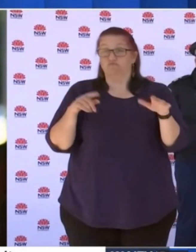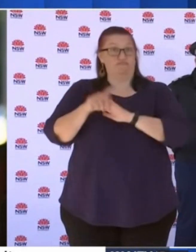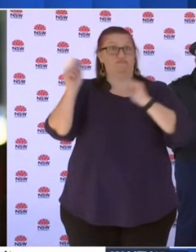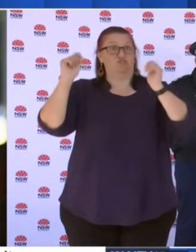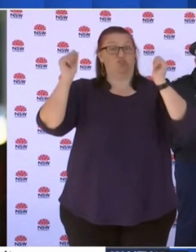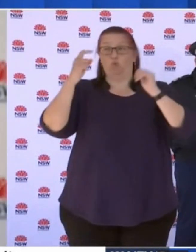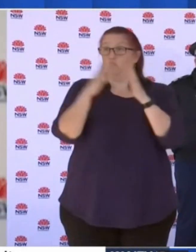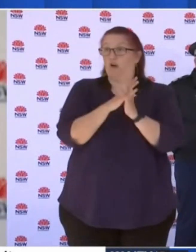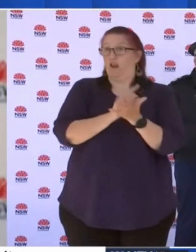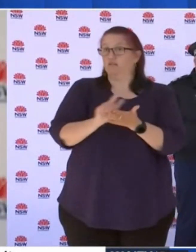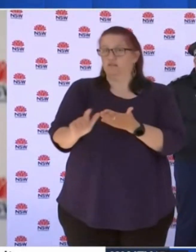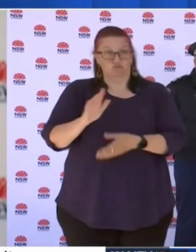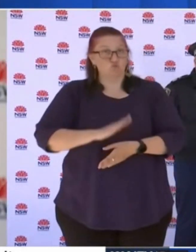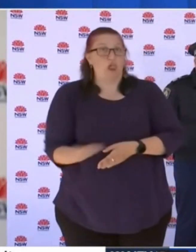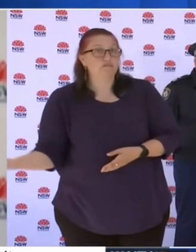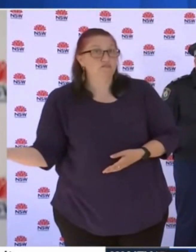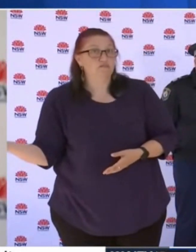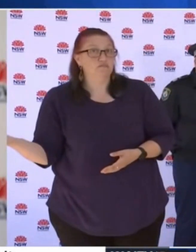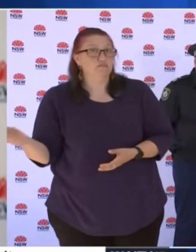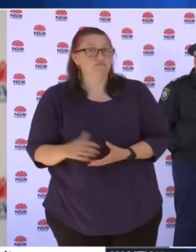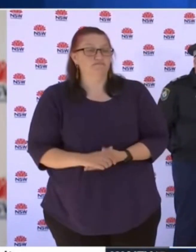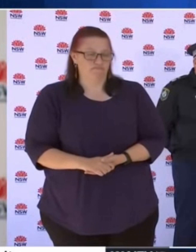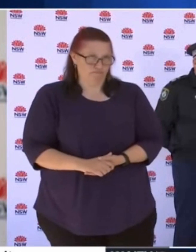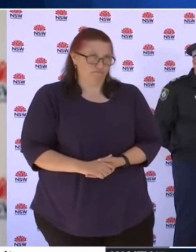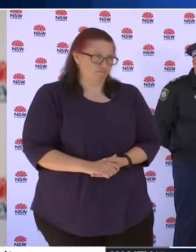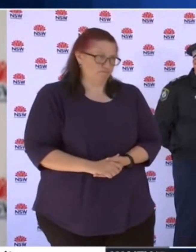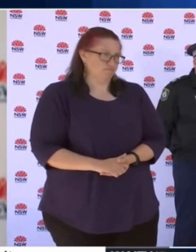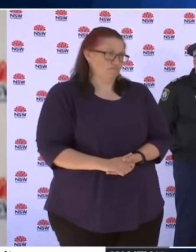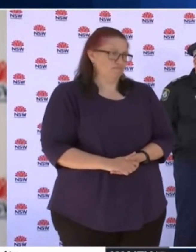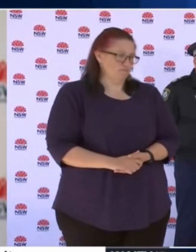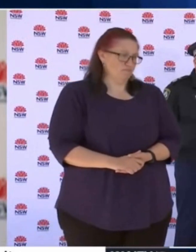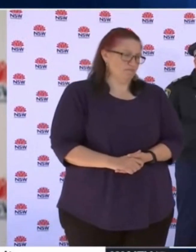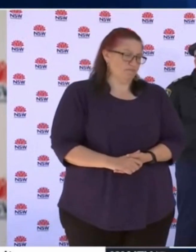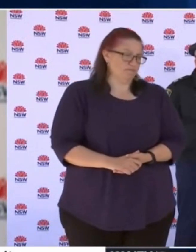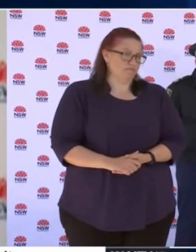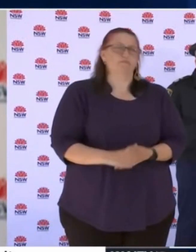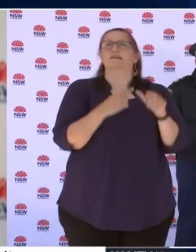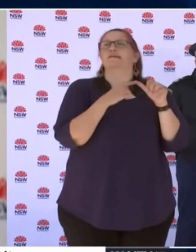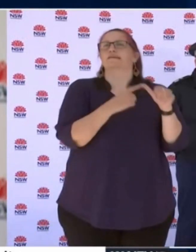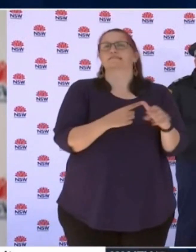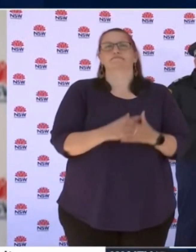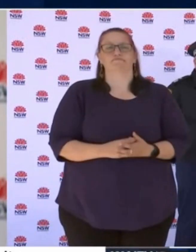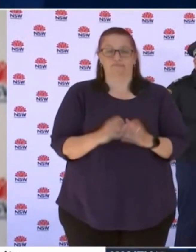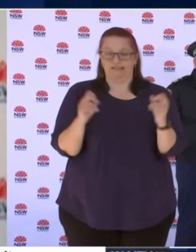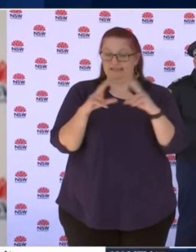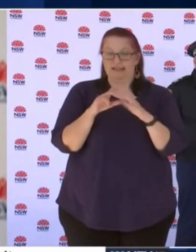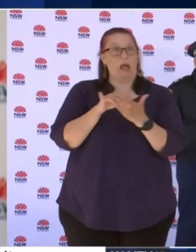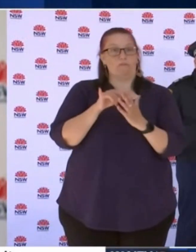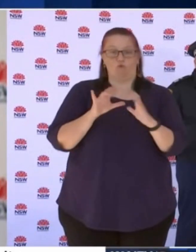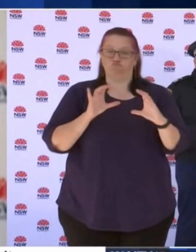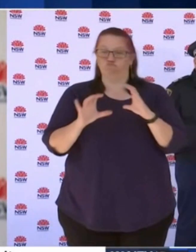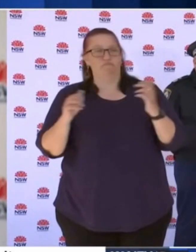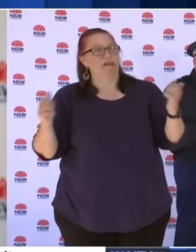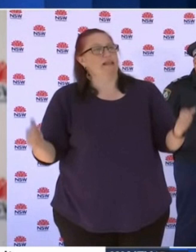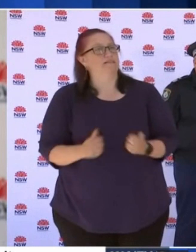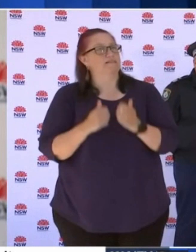on. A lot of communication has gone on around the Sydney Airport. It has been listed at various times